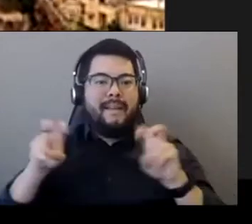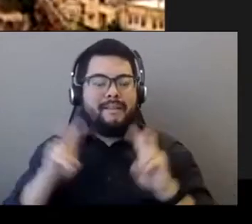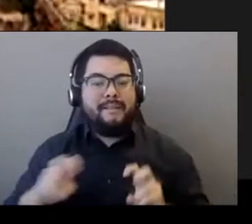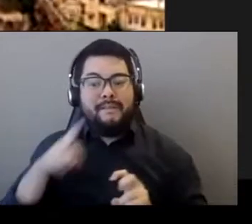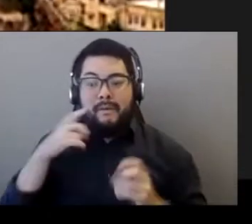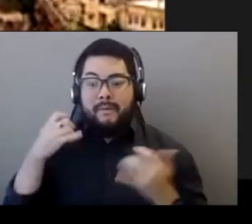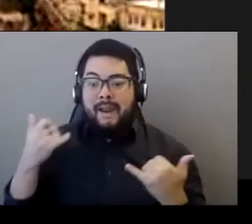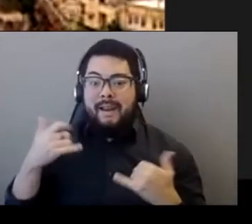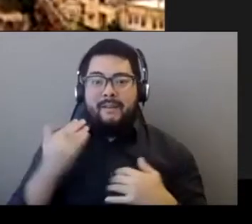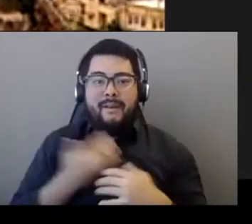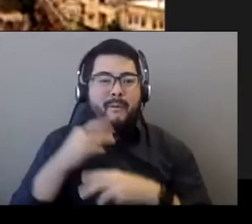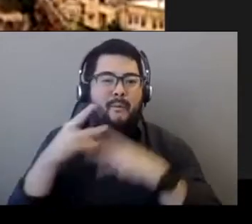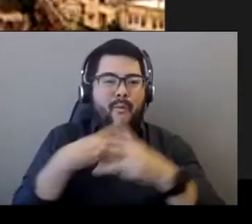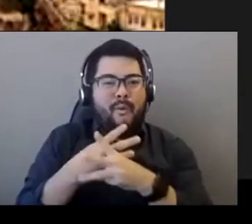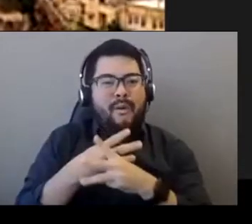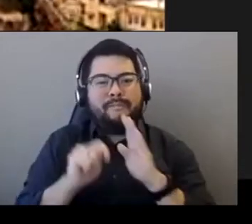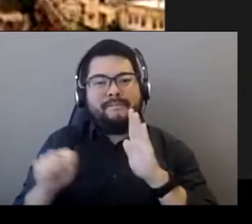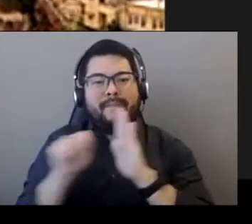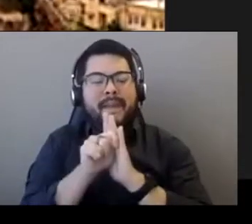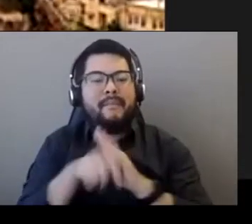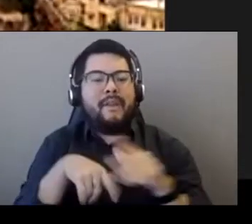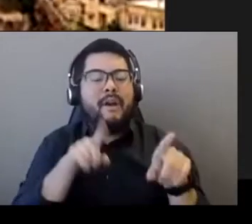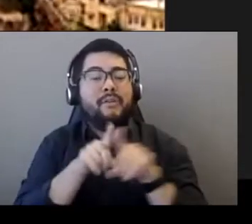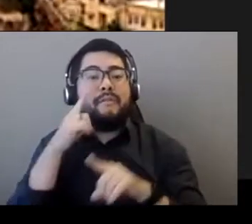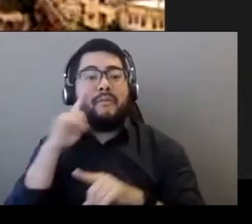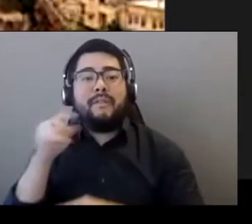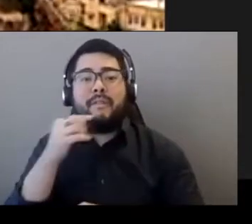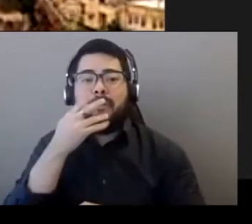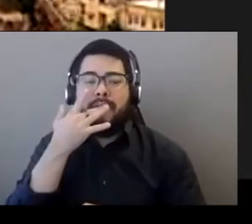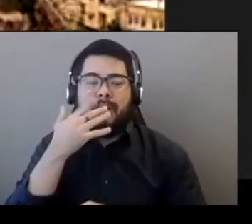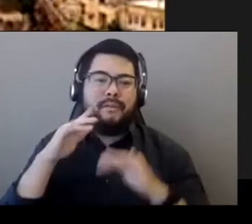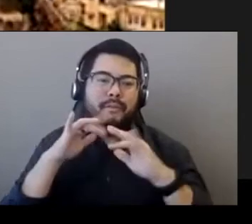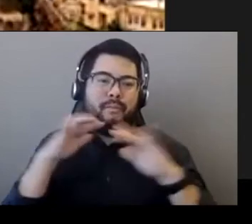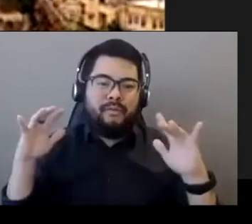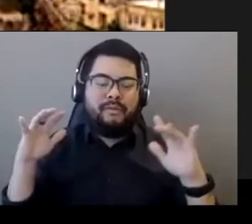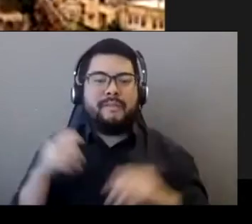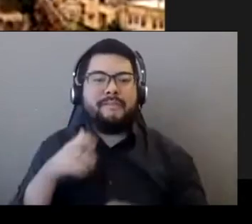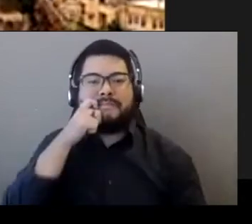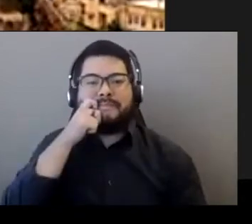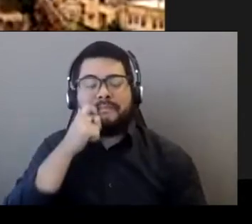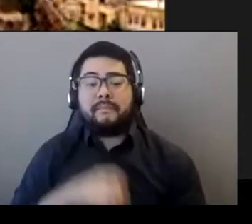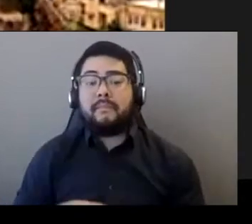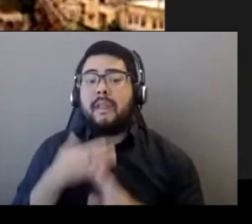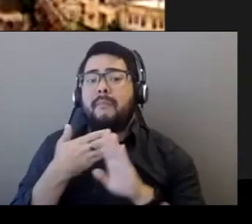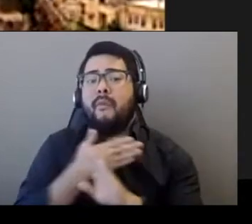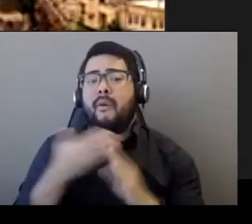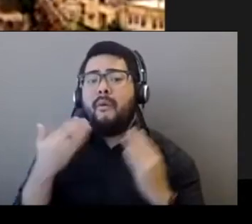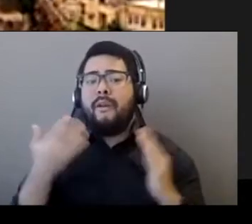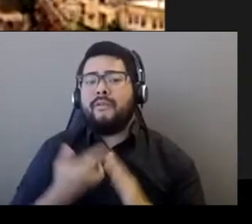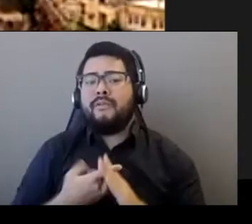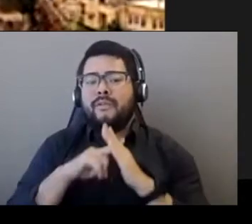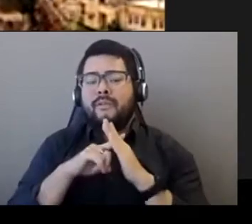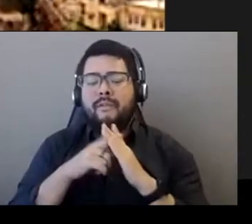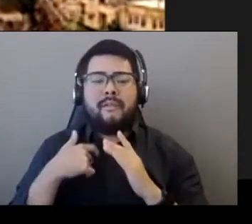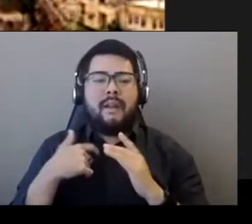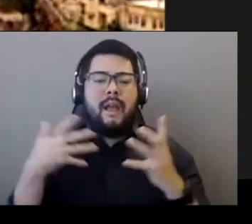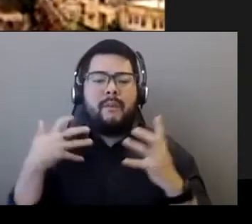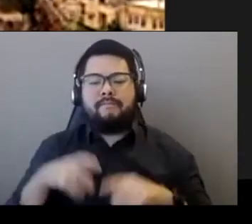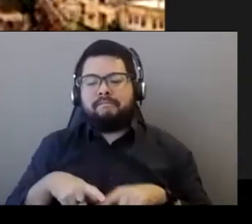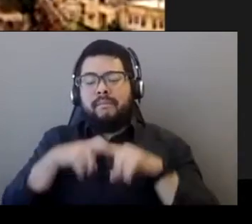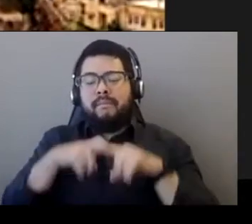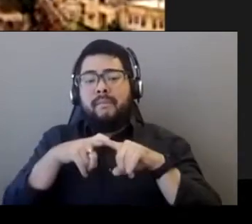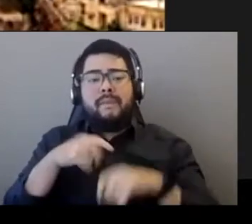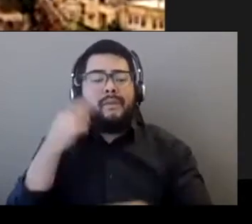communities of color. Before we begin, I want to just take a pause to honor all the lives